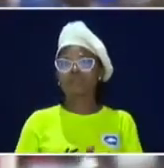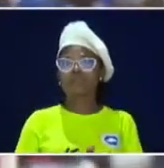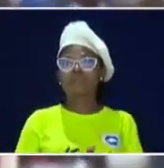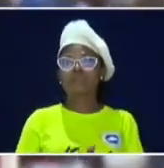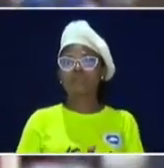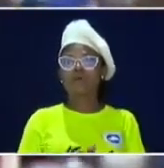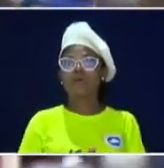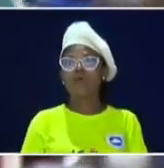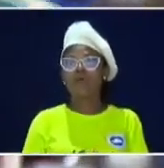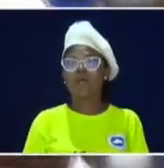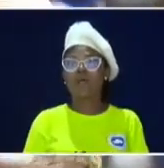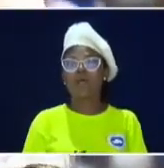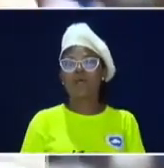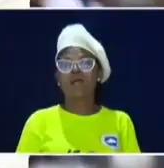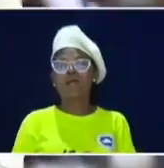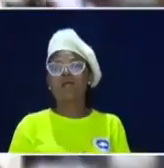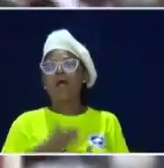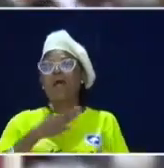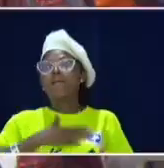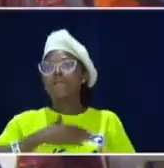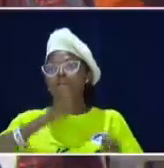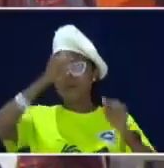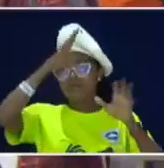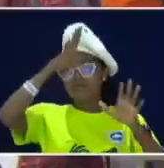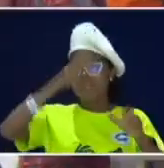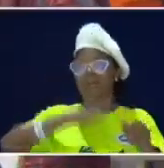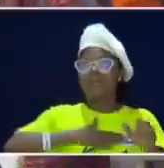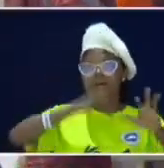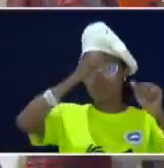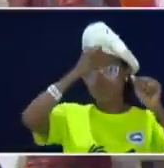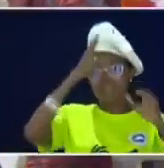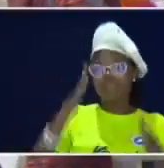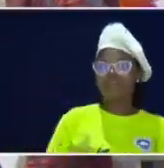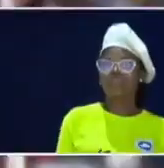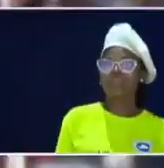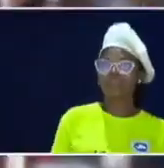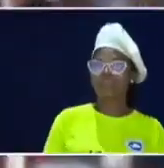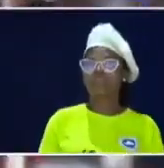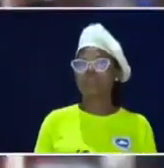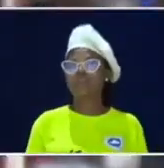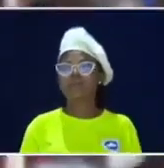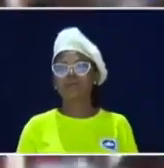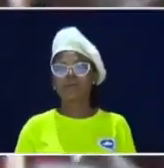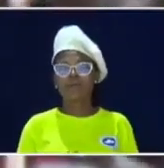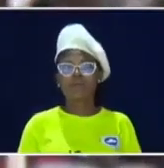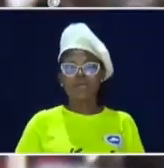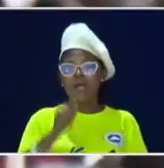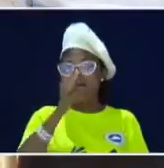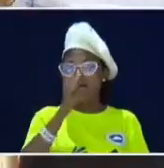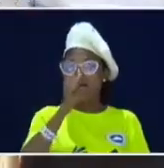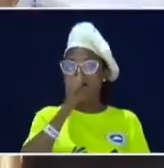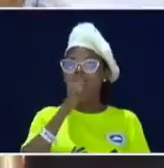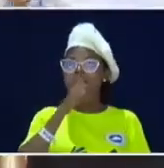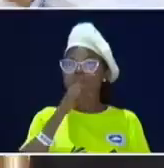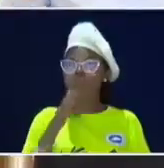God can only carry those that are weak. Say, my father. I am too weak to run this race